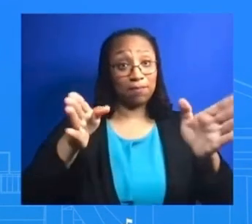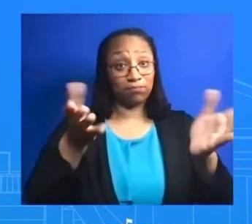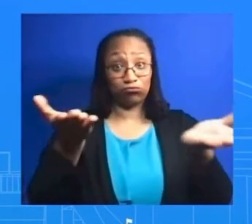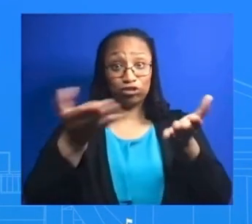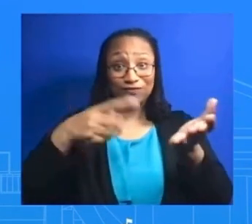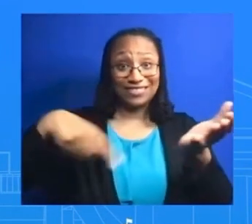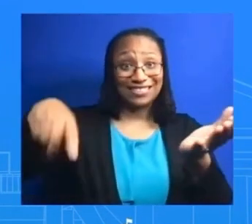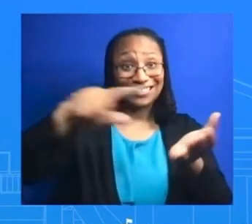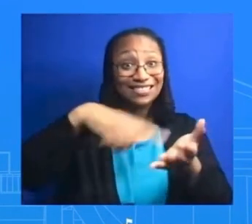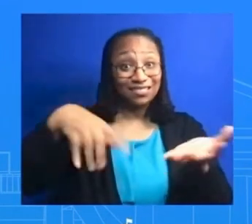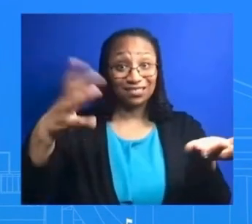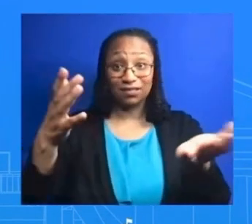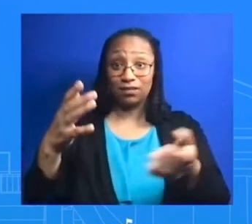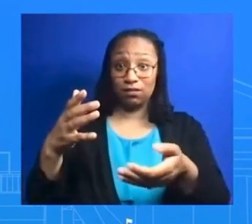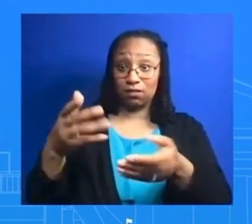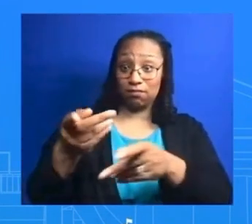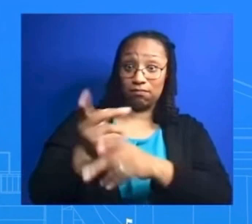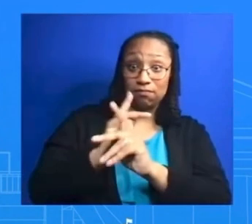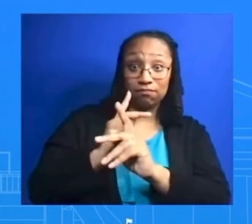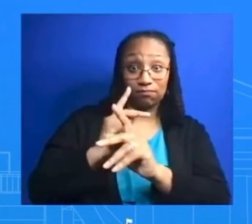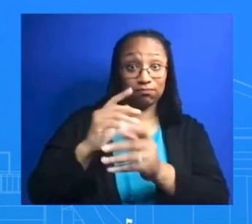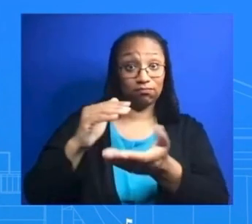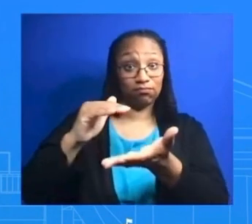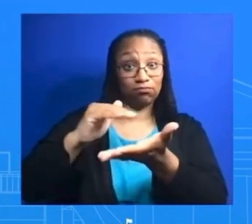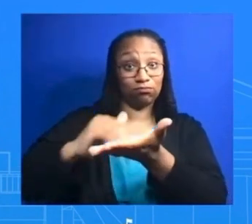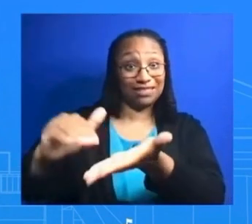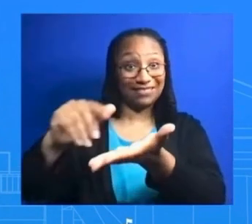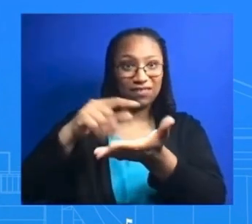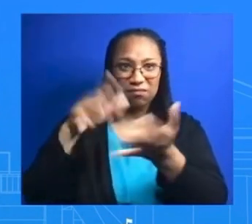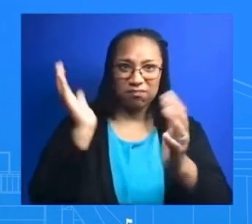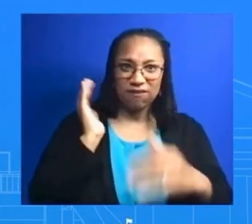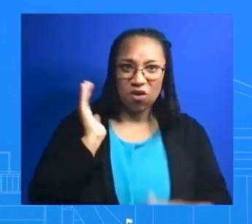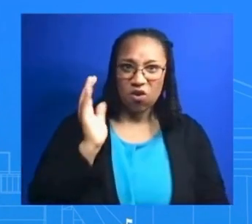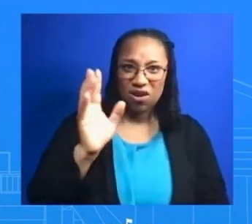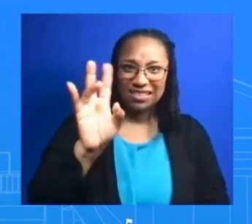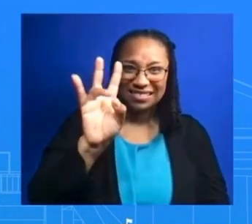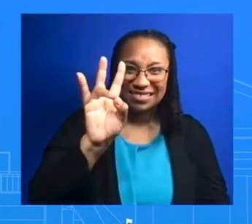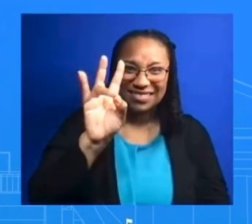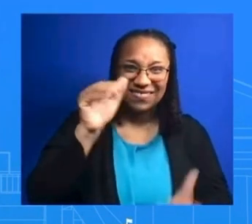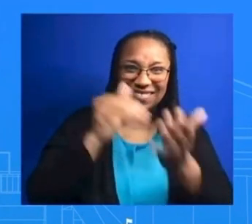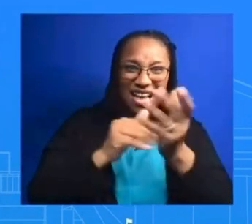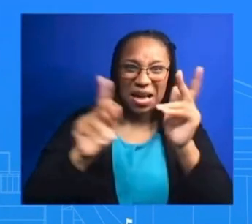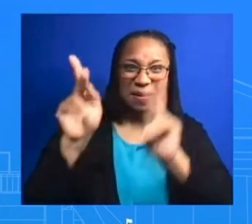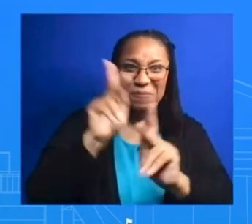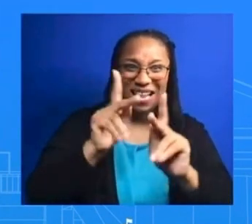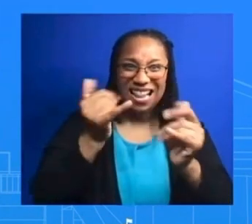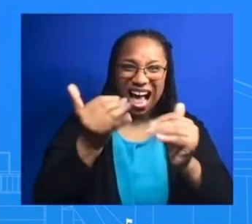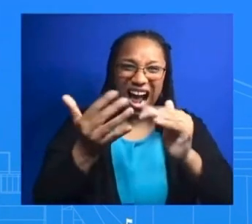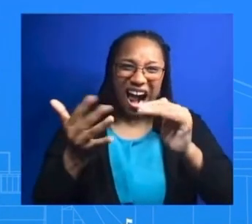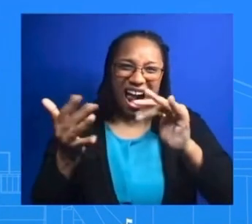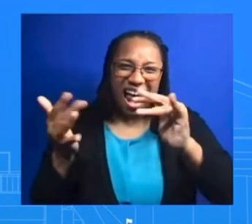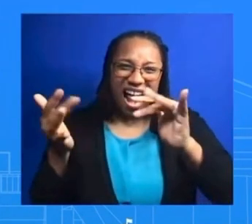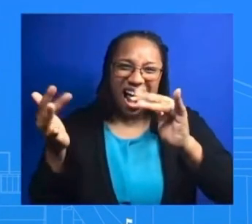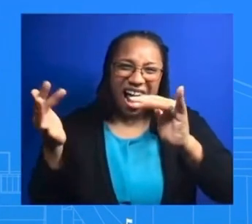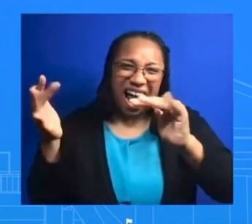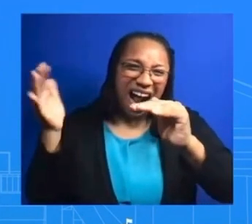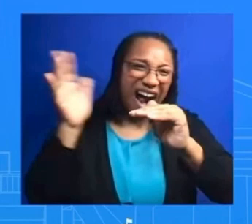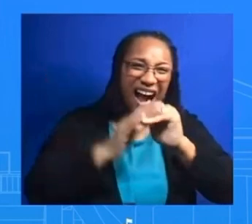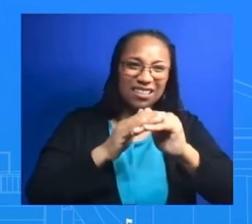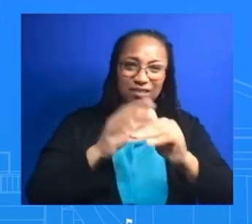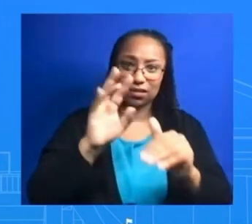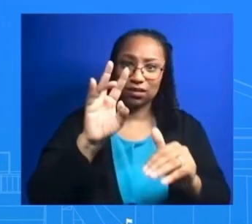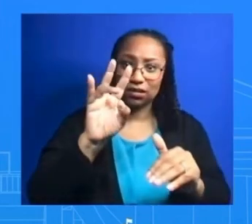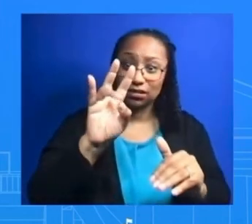We're at 600,000 people now in 2 years. We're fighting for students. We're fighting for access for higher education. We're going to continue to do that.